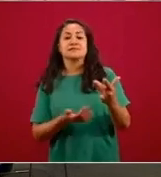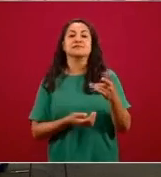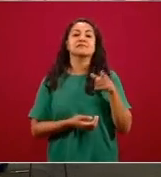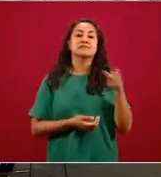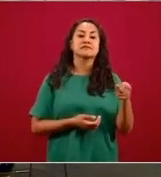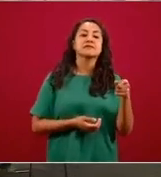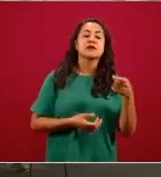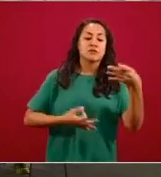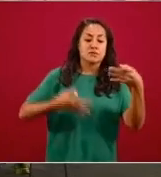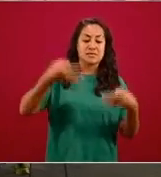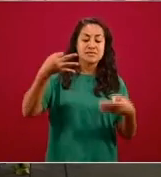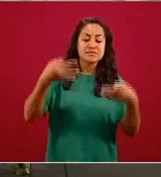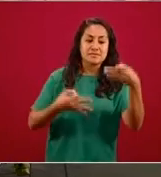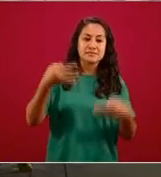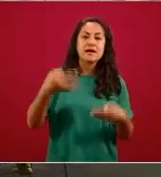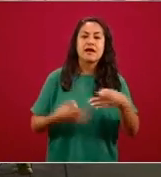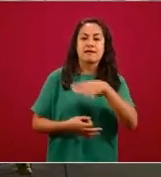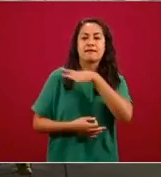much,